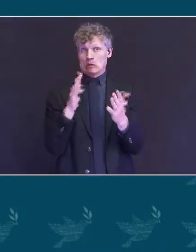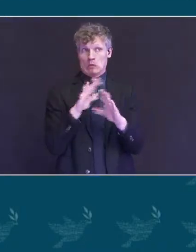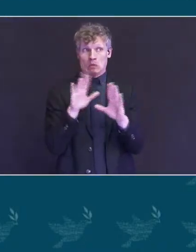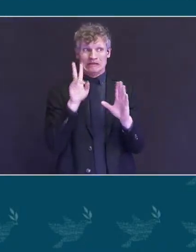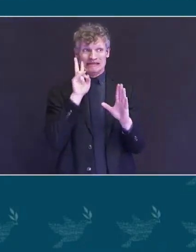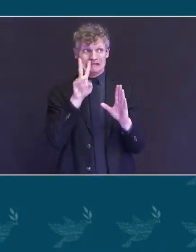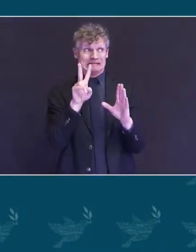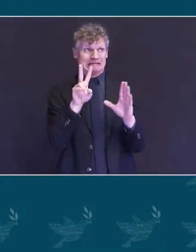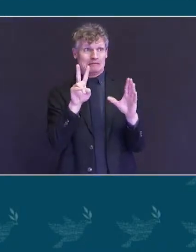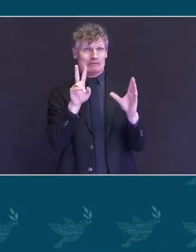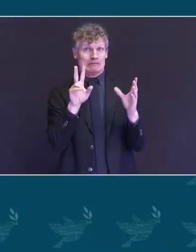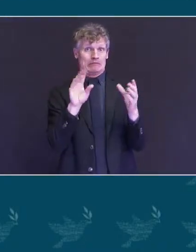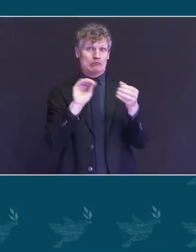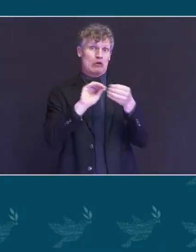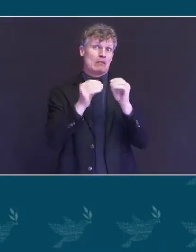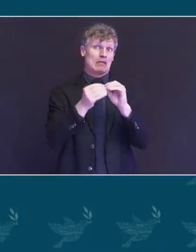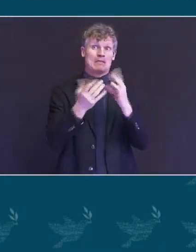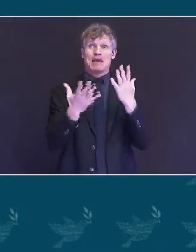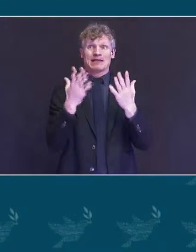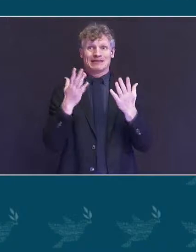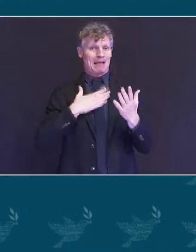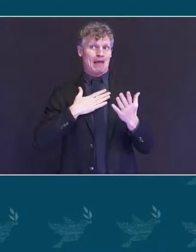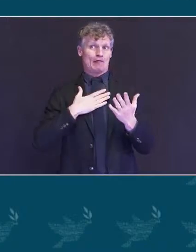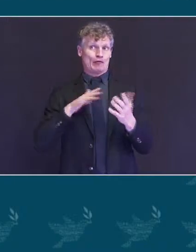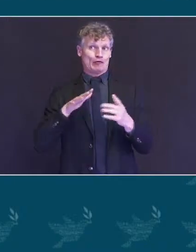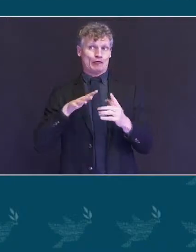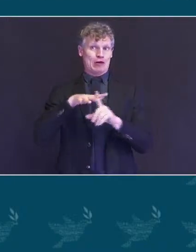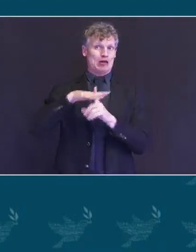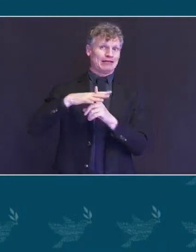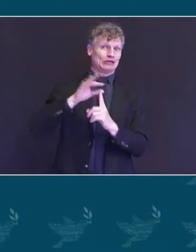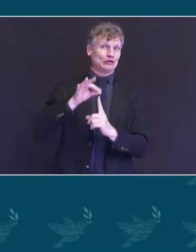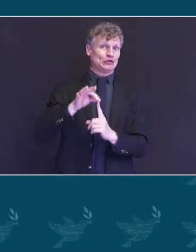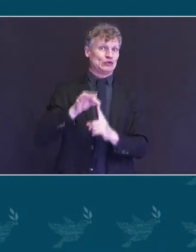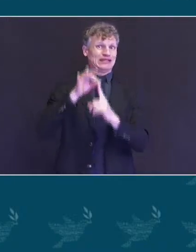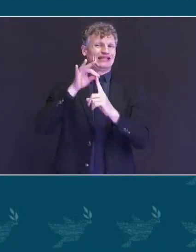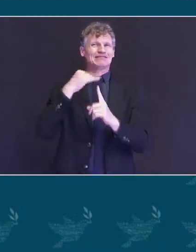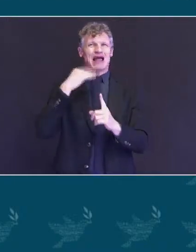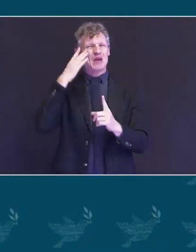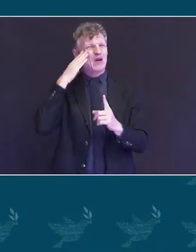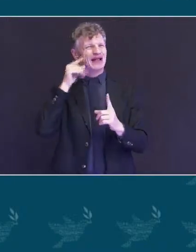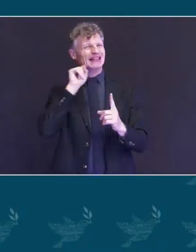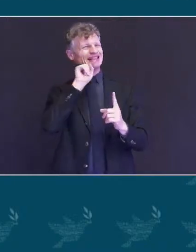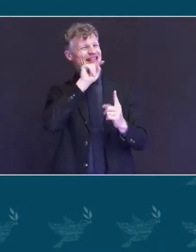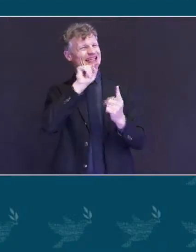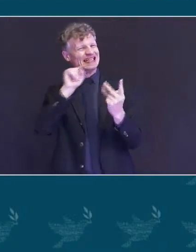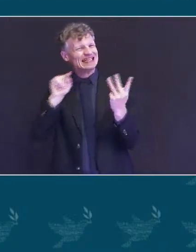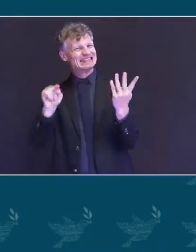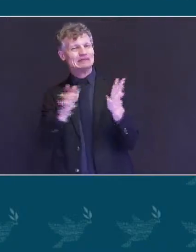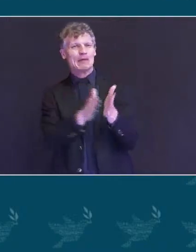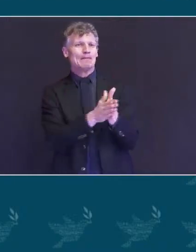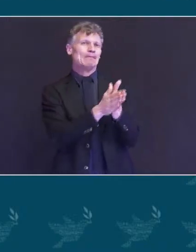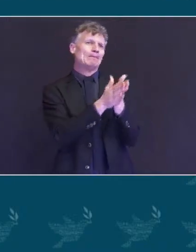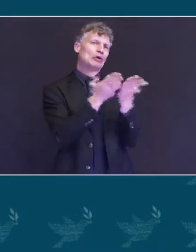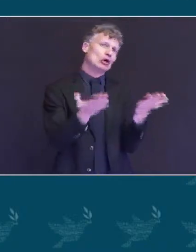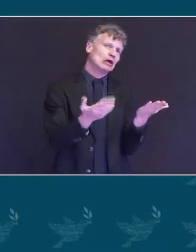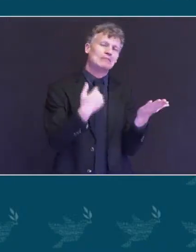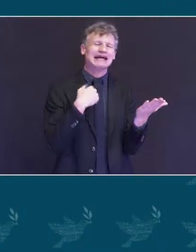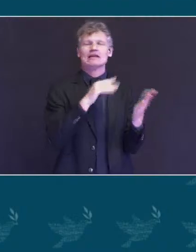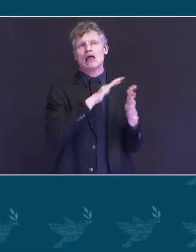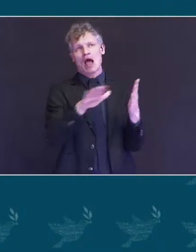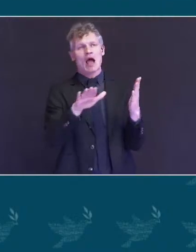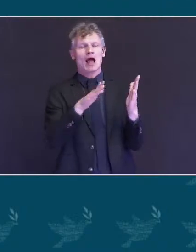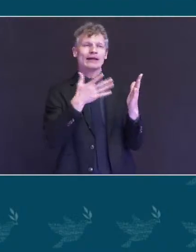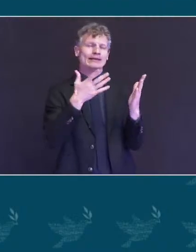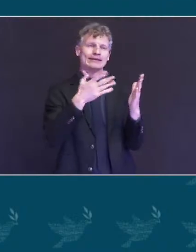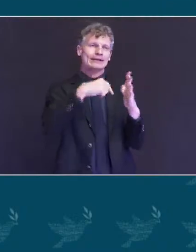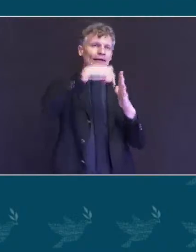and it might be a unique instance. There might be those titles. I remember there was one, I won't talk about that one today, but it